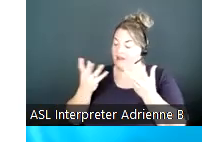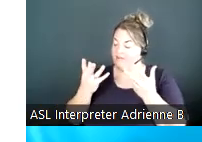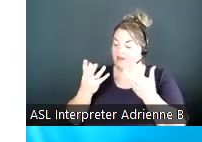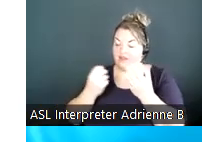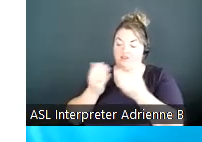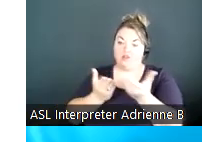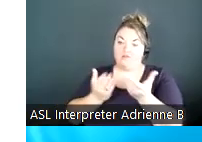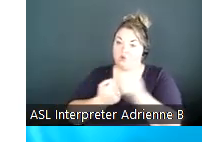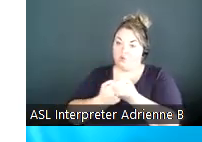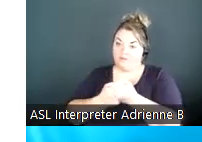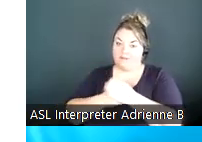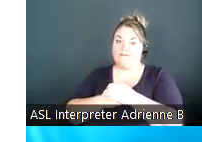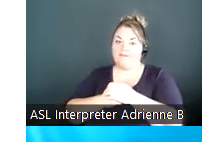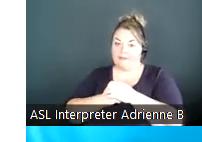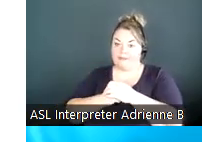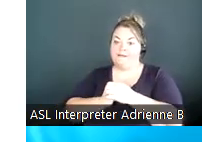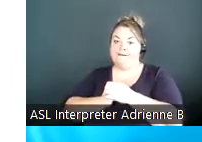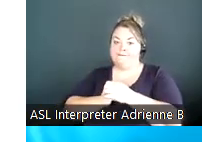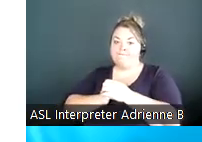endorsements.